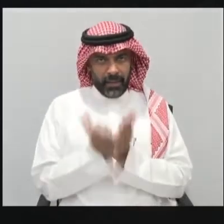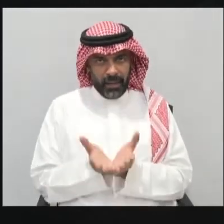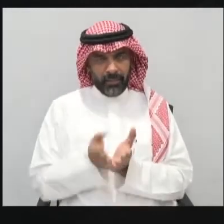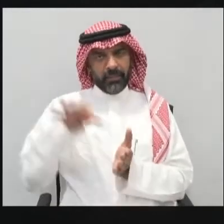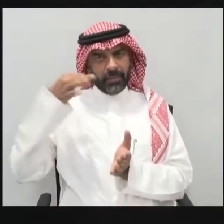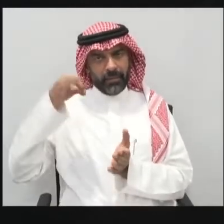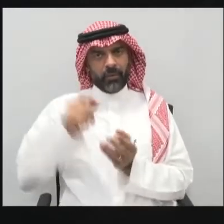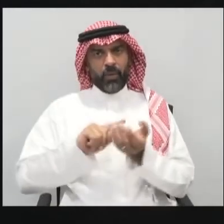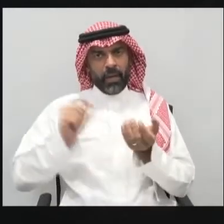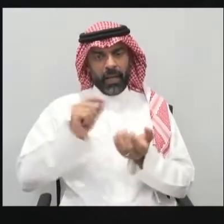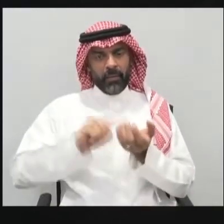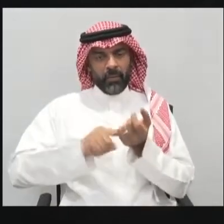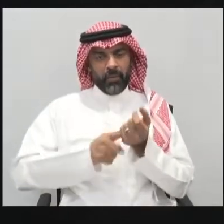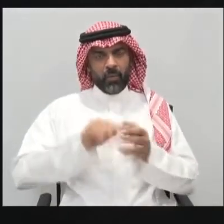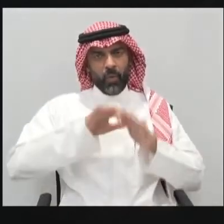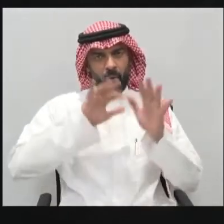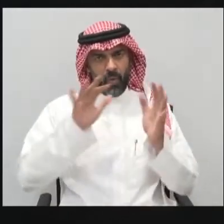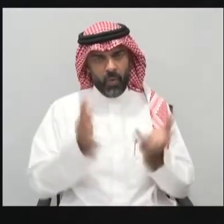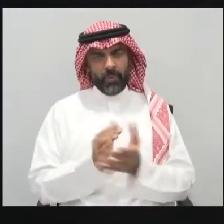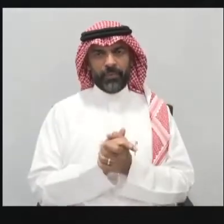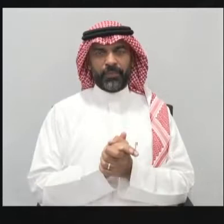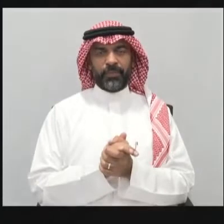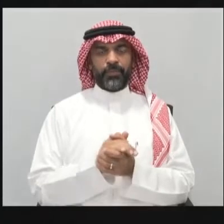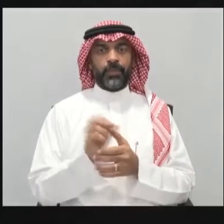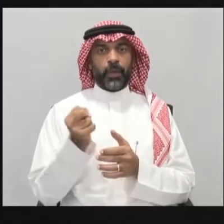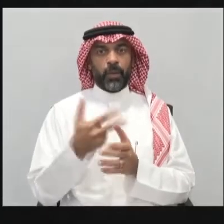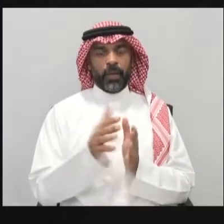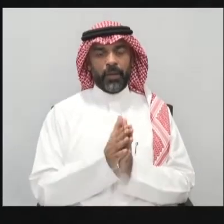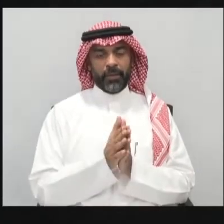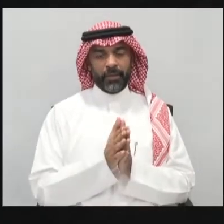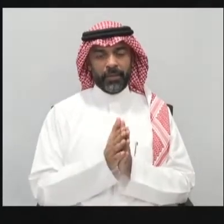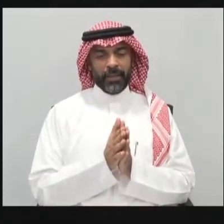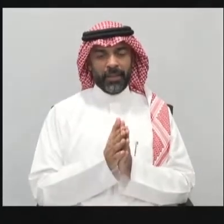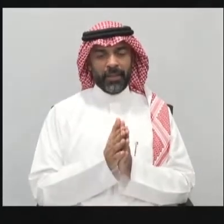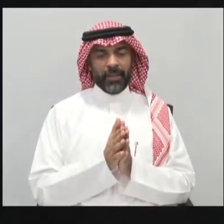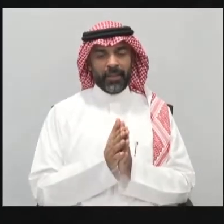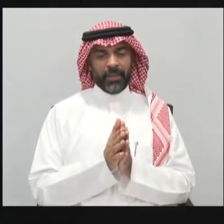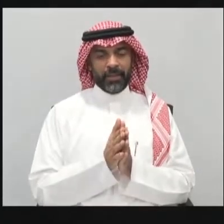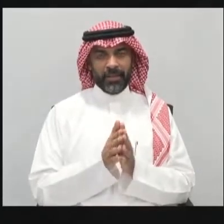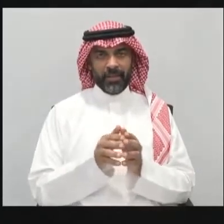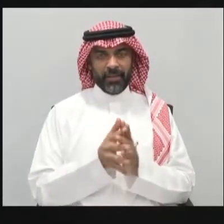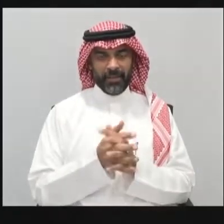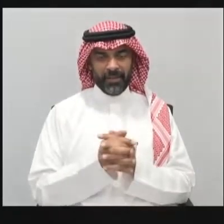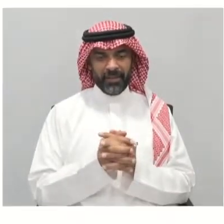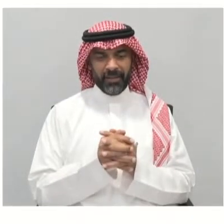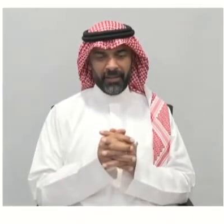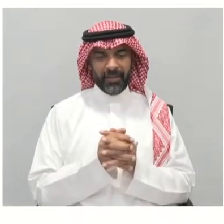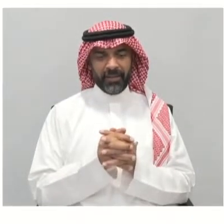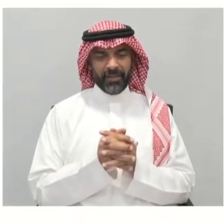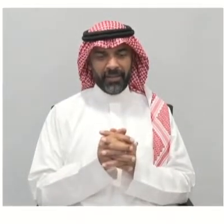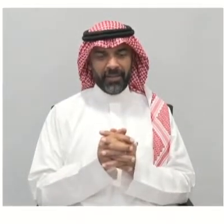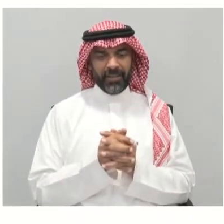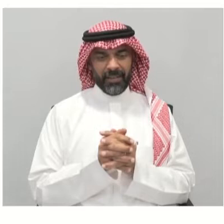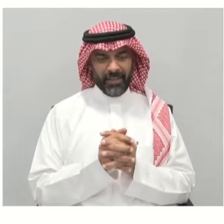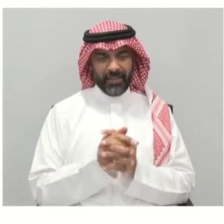for writing, okay? So what are we going to do today? So as we said, today inshallah, we are going to do a